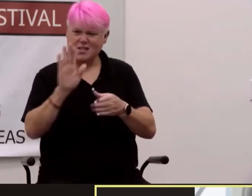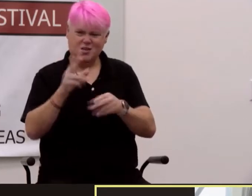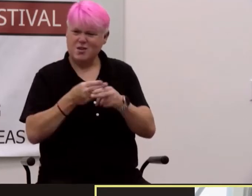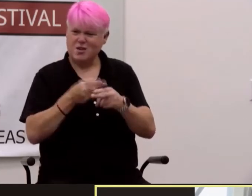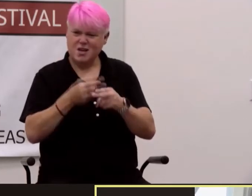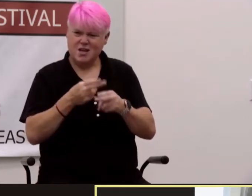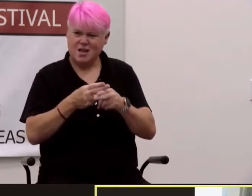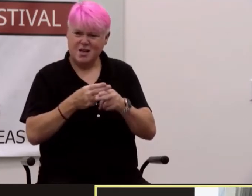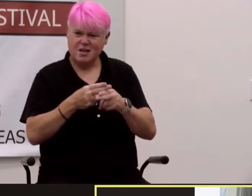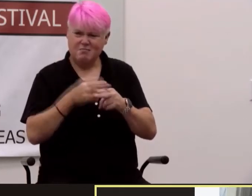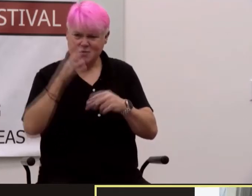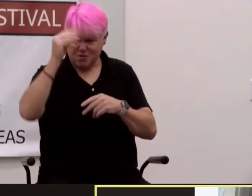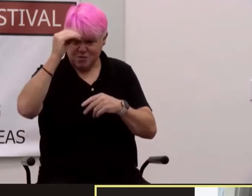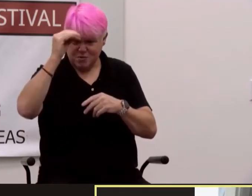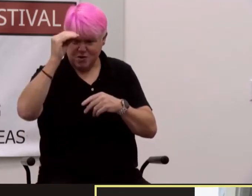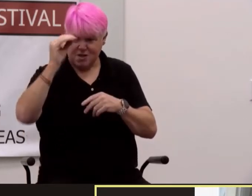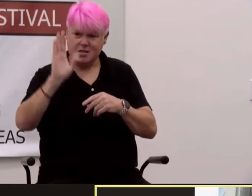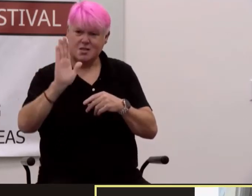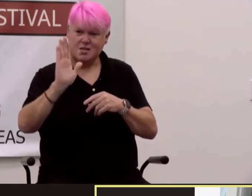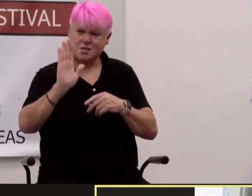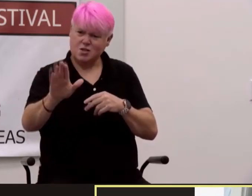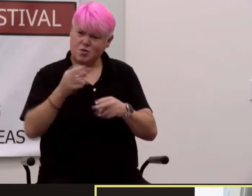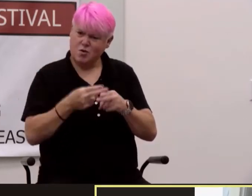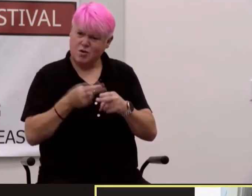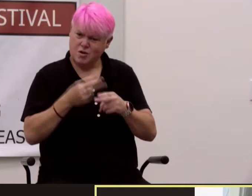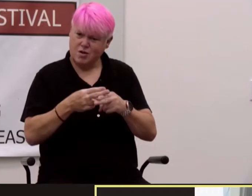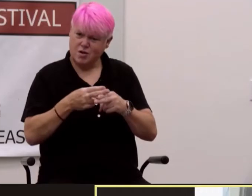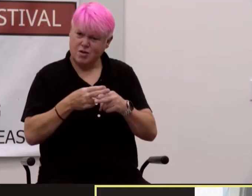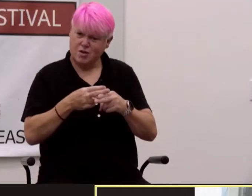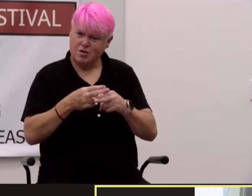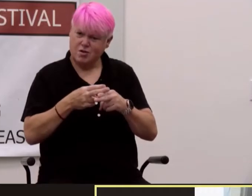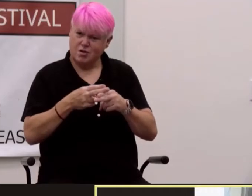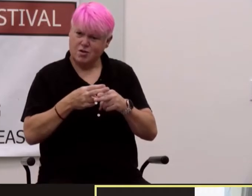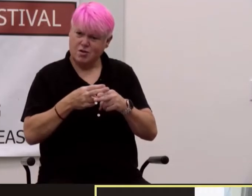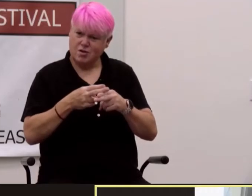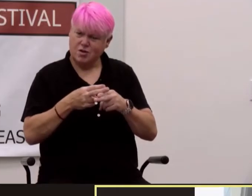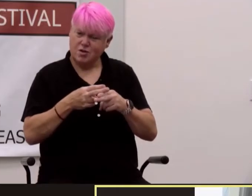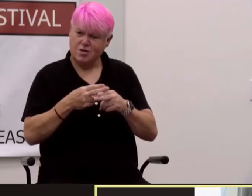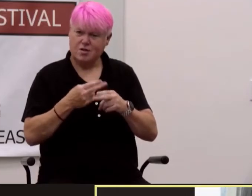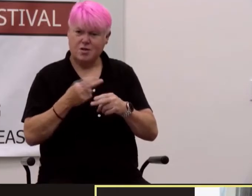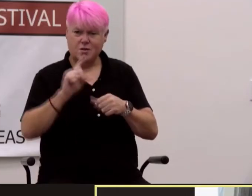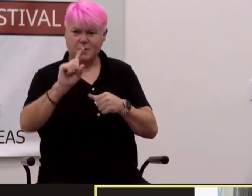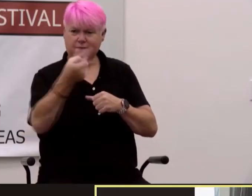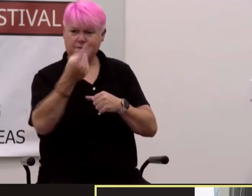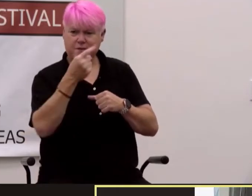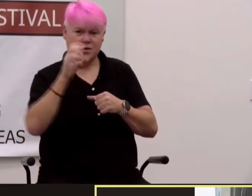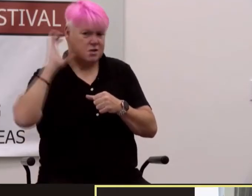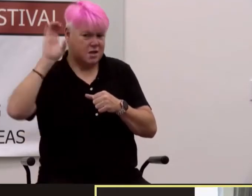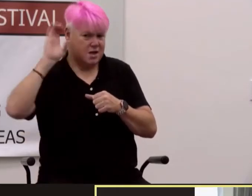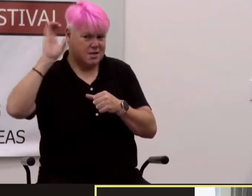are, your name is Shane, John, Gordon, and you're my first cousin.